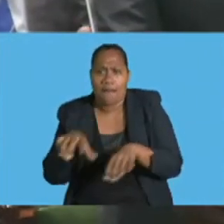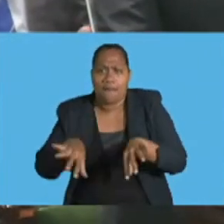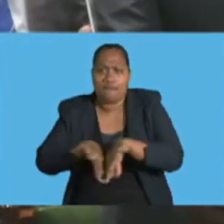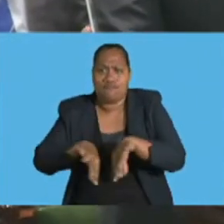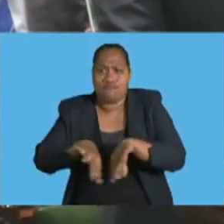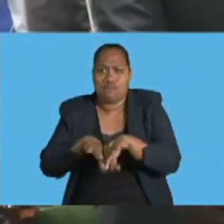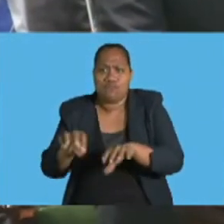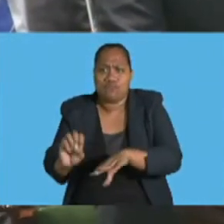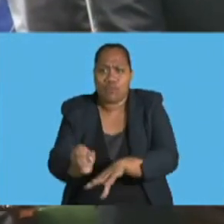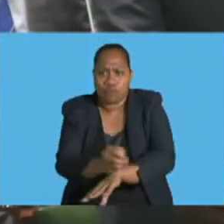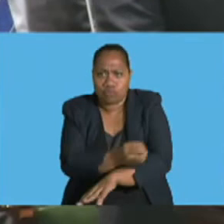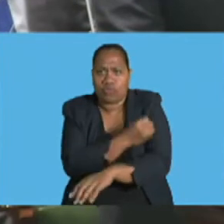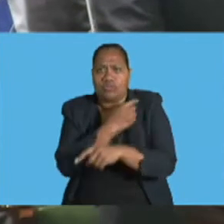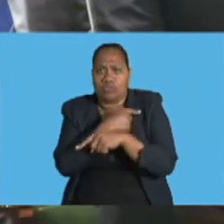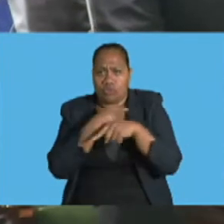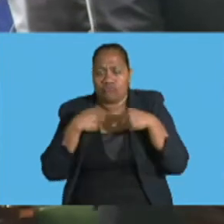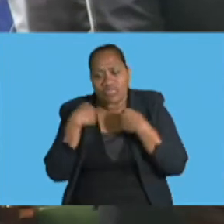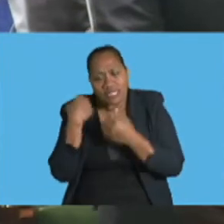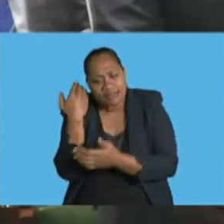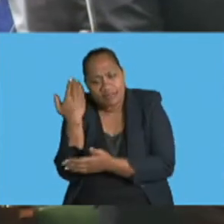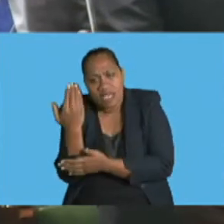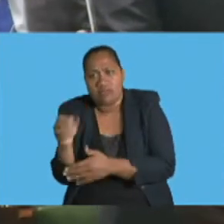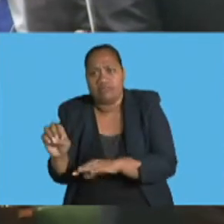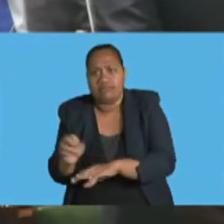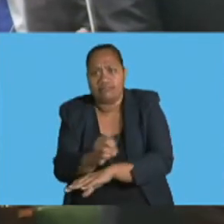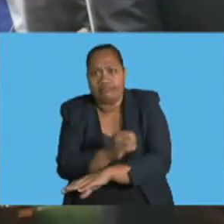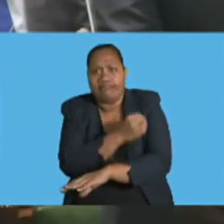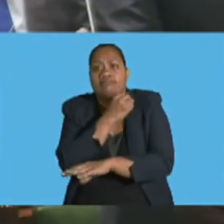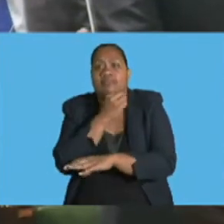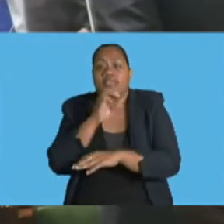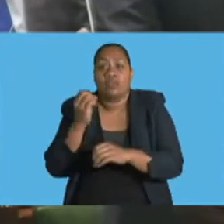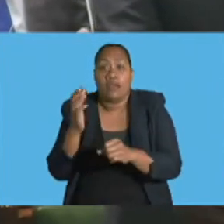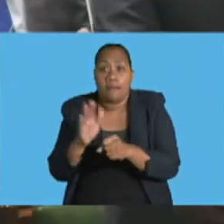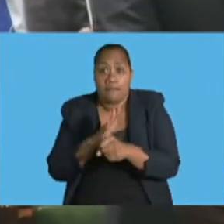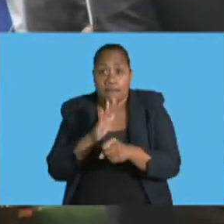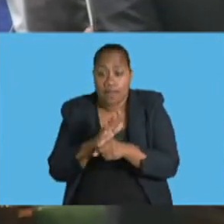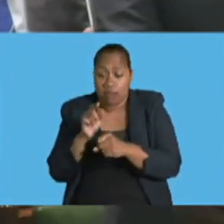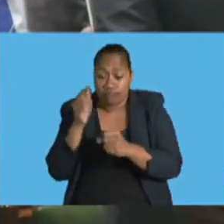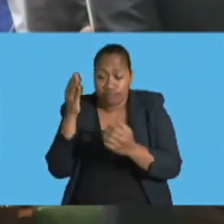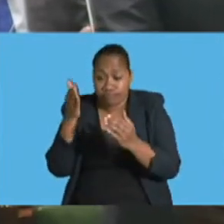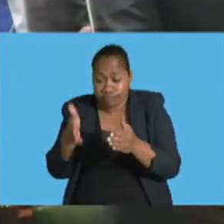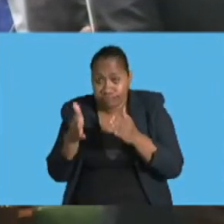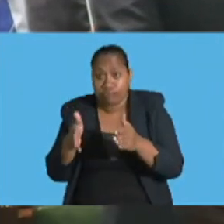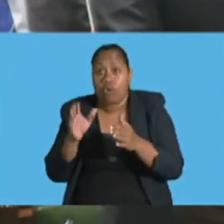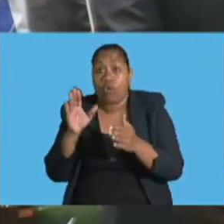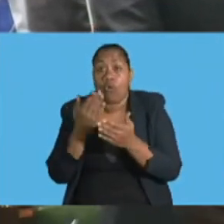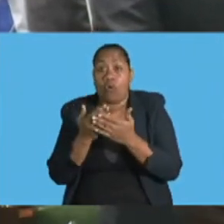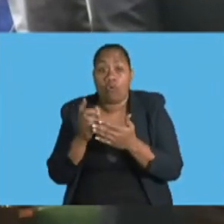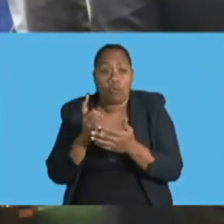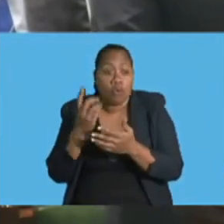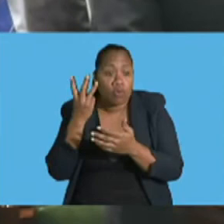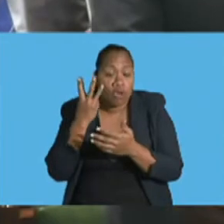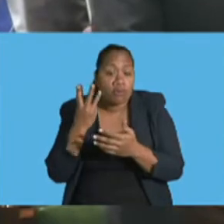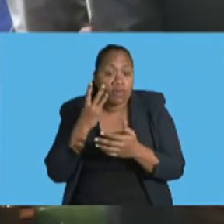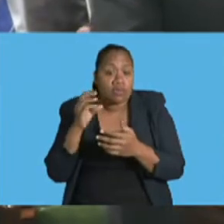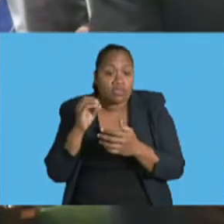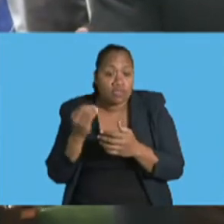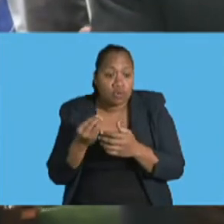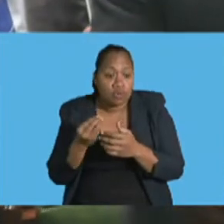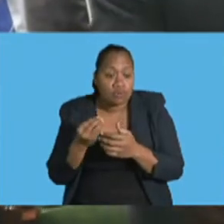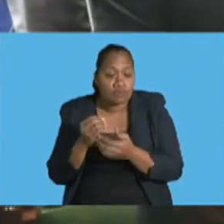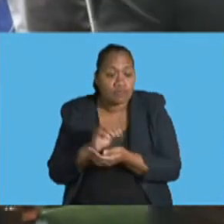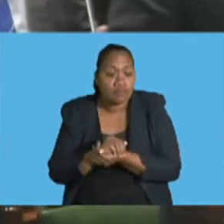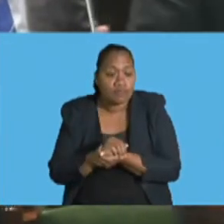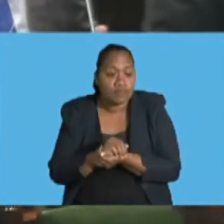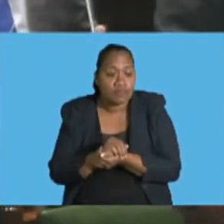shopping baskets and bags made and woven in particular by Fijian women and artisans. Of course, before the advent of single-use